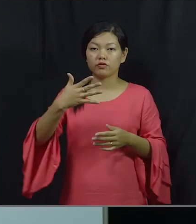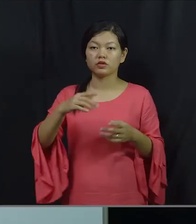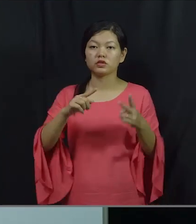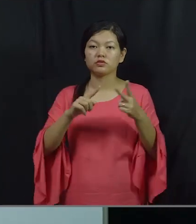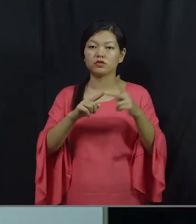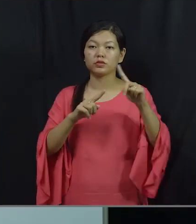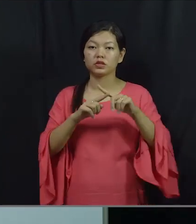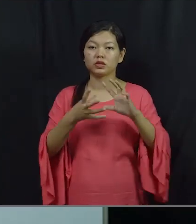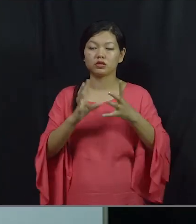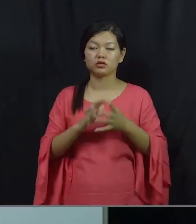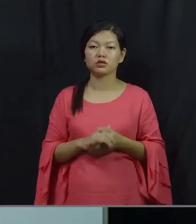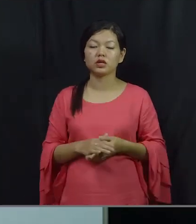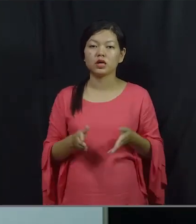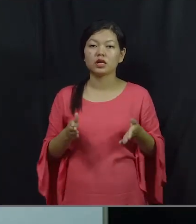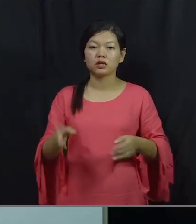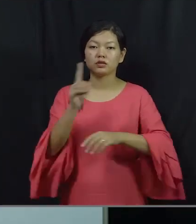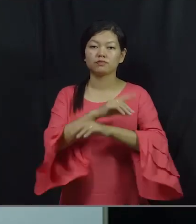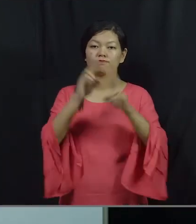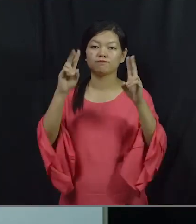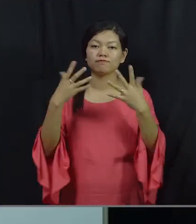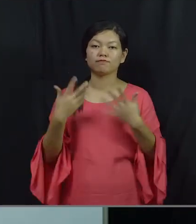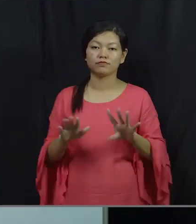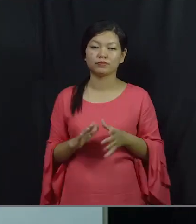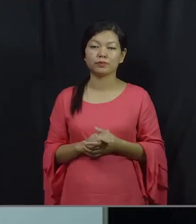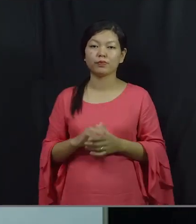with this, we have come to the end of today's topic.